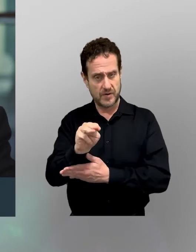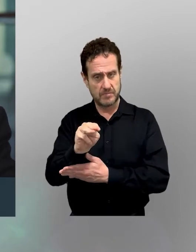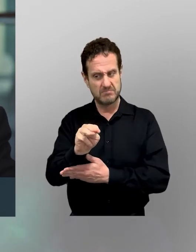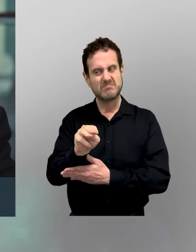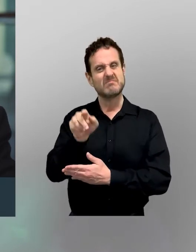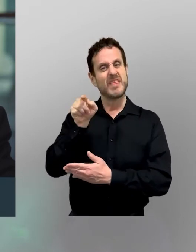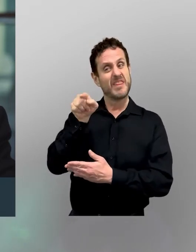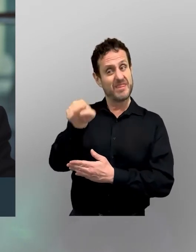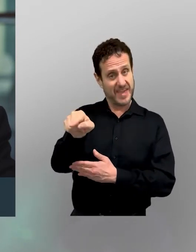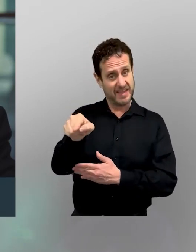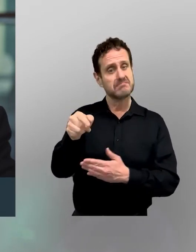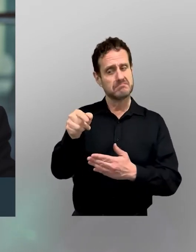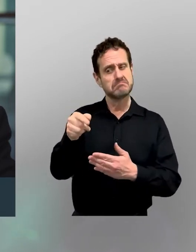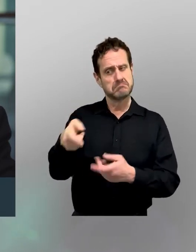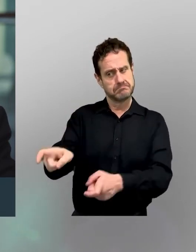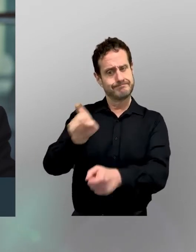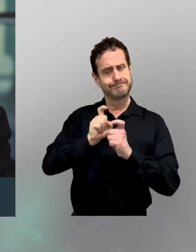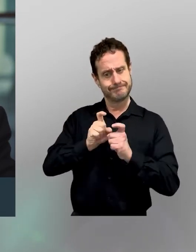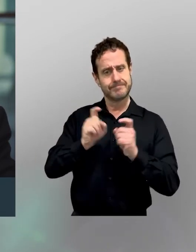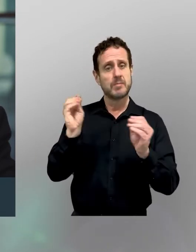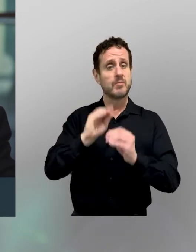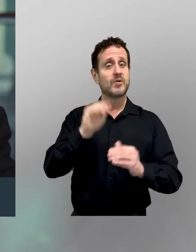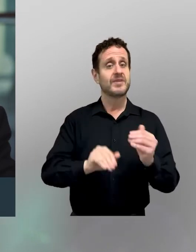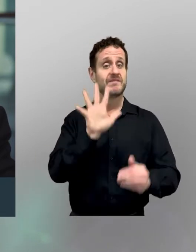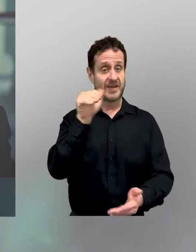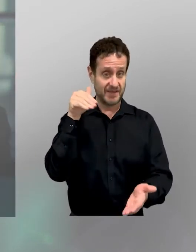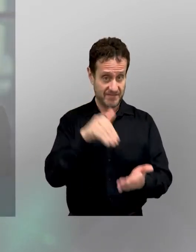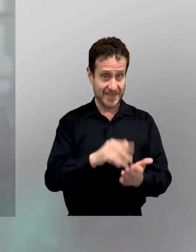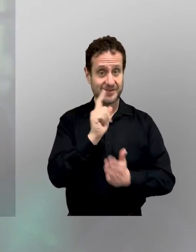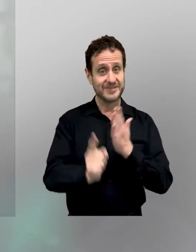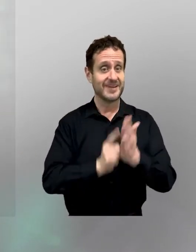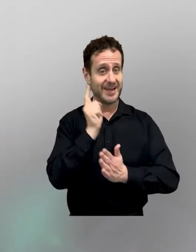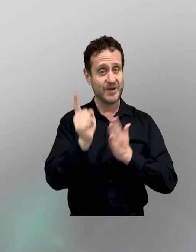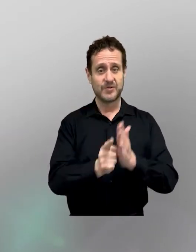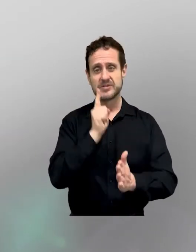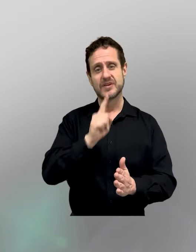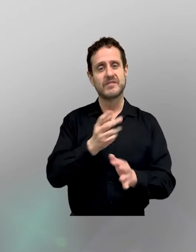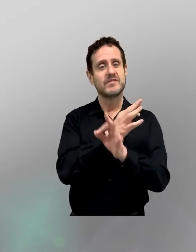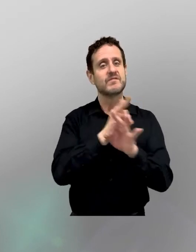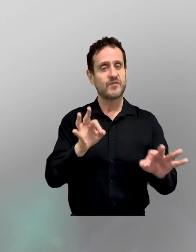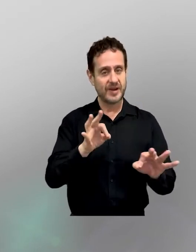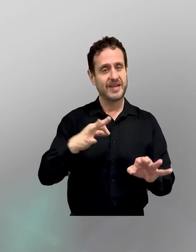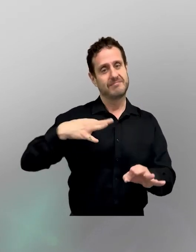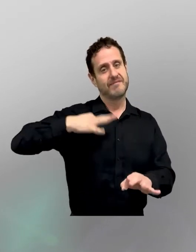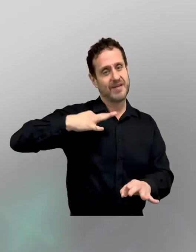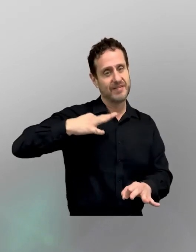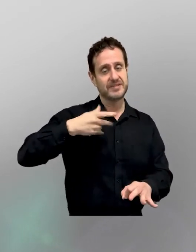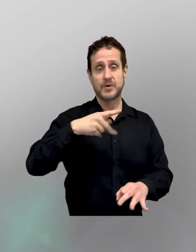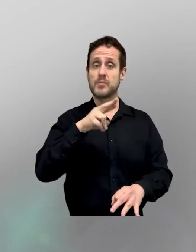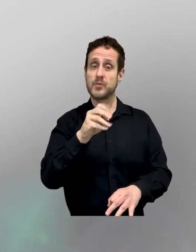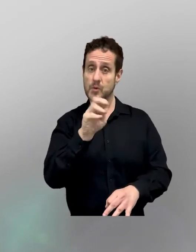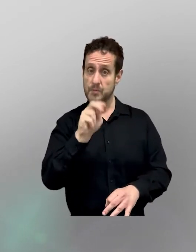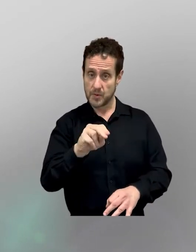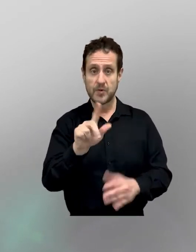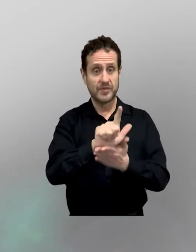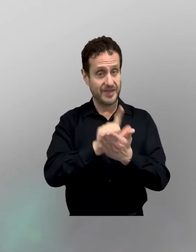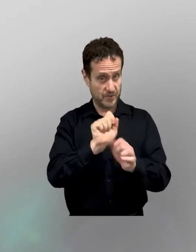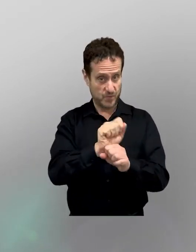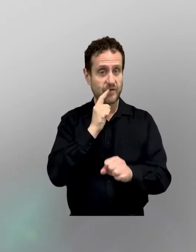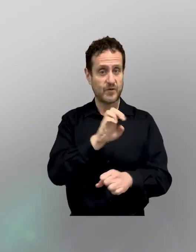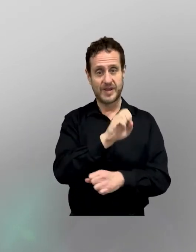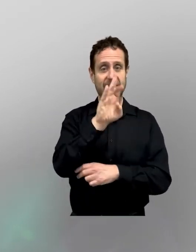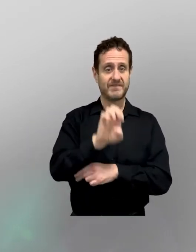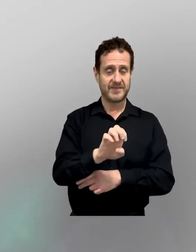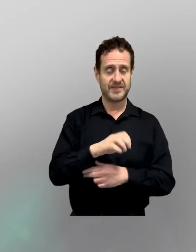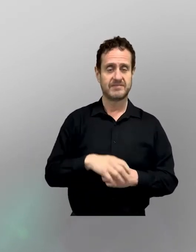Dentons, which as a law firm has contributed more than 5,000 hours of pro bono legal work to Equip